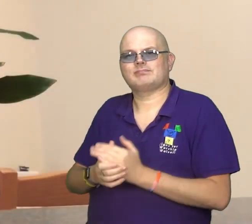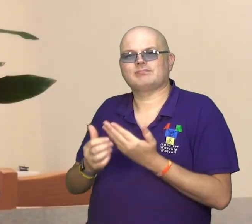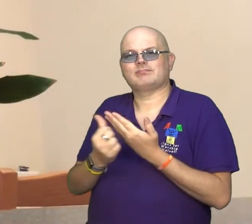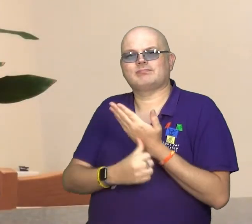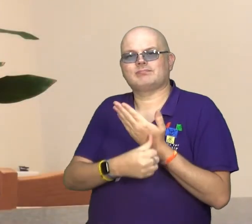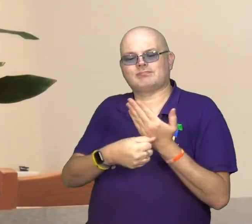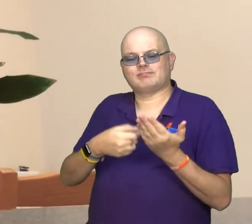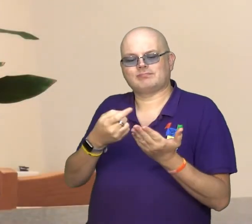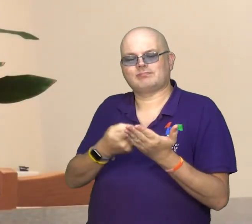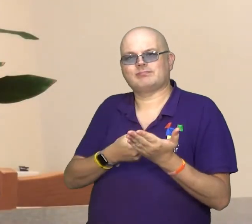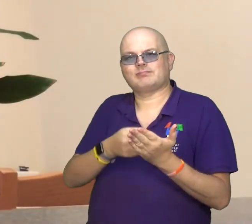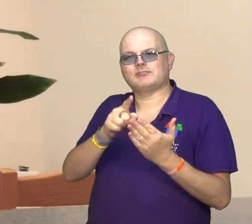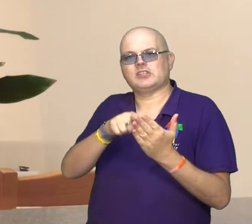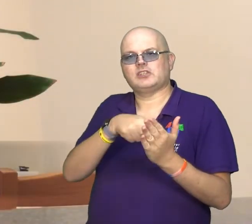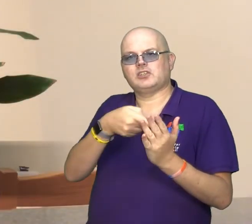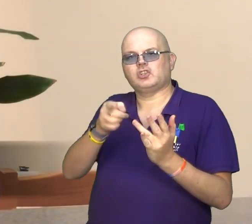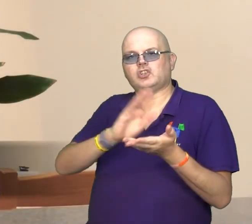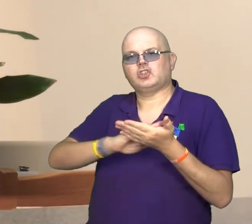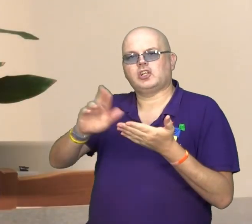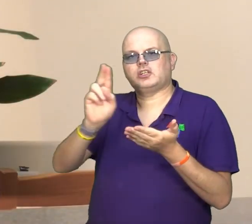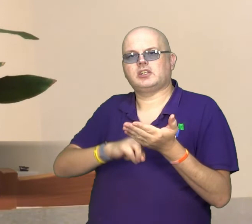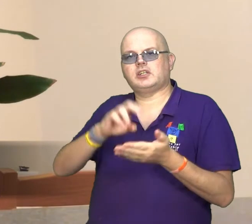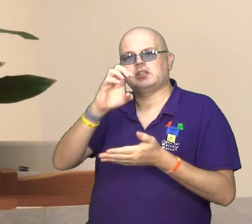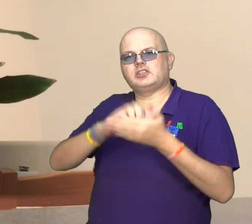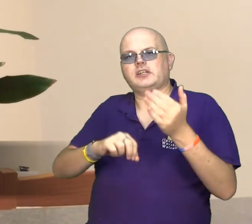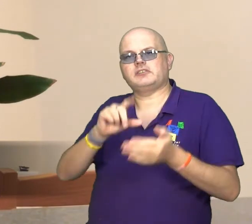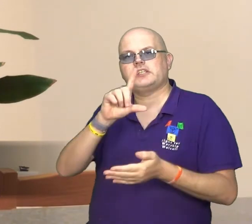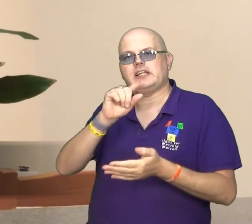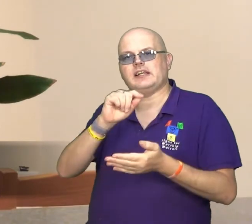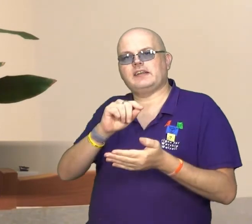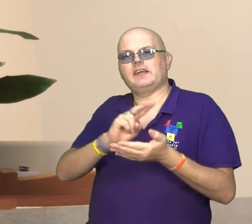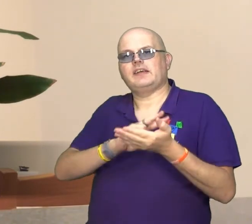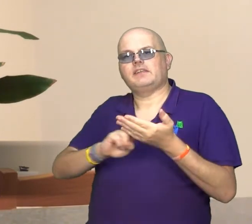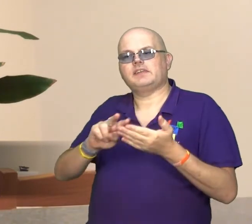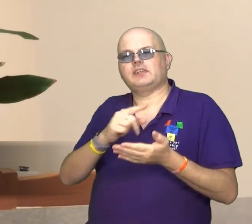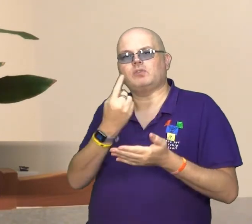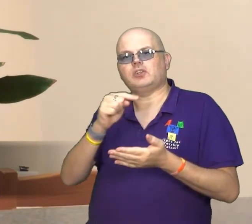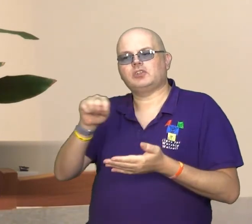The Bible reading is taken from John chapter 11, verses 1 to